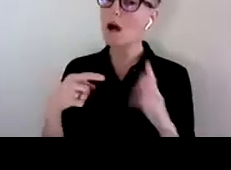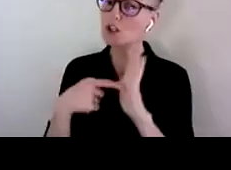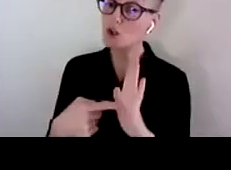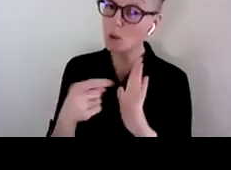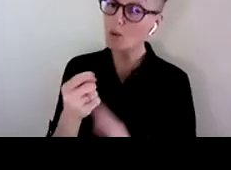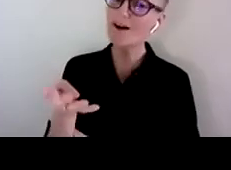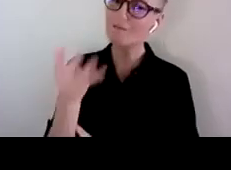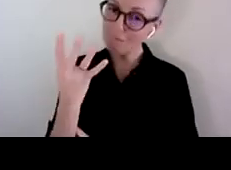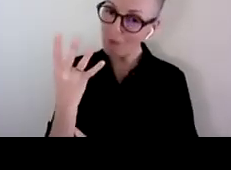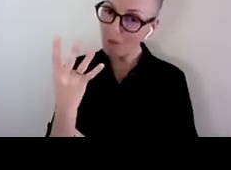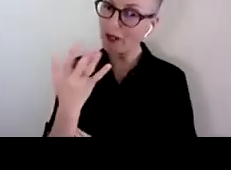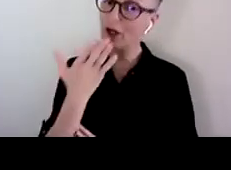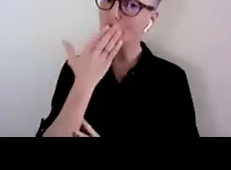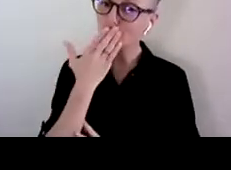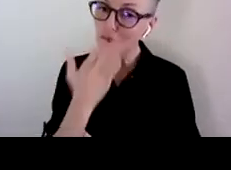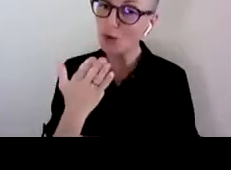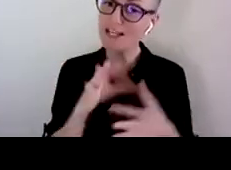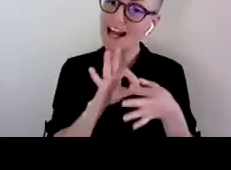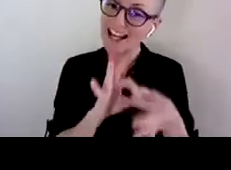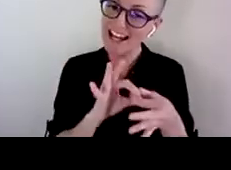I thought a picture of Connect 4 is a good visual.